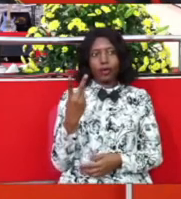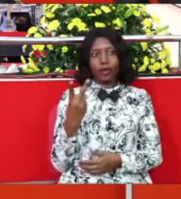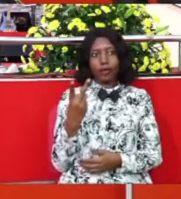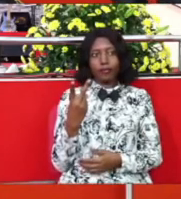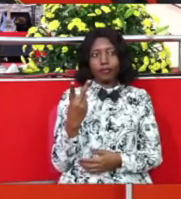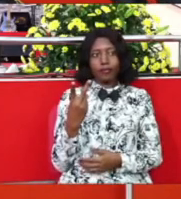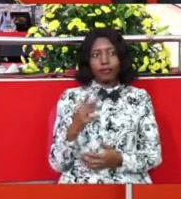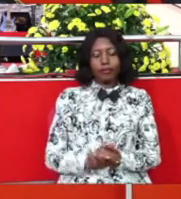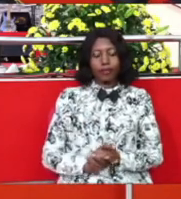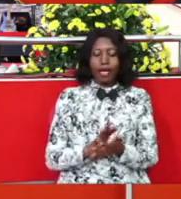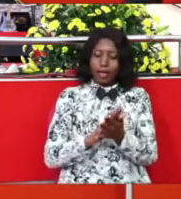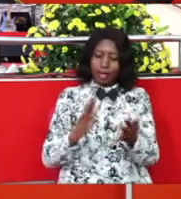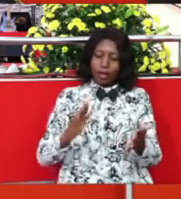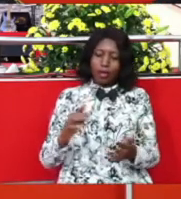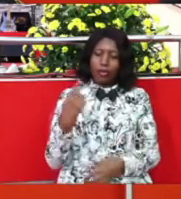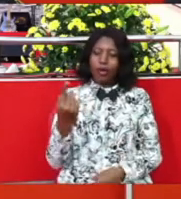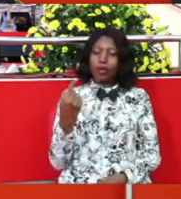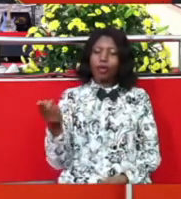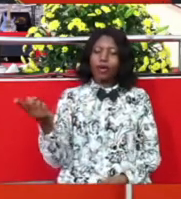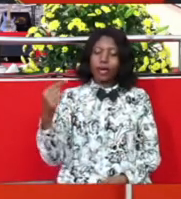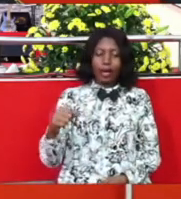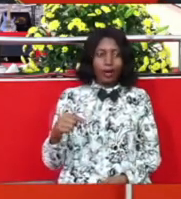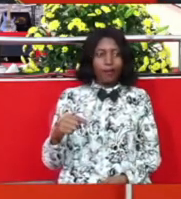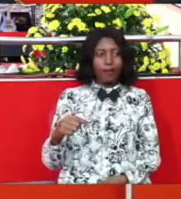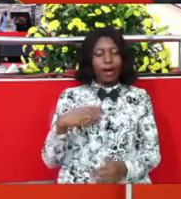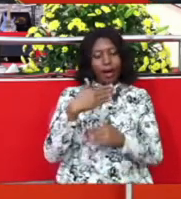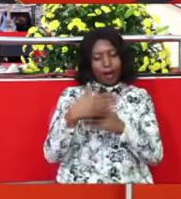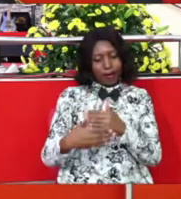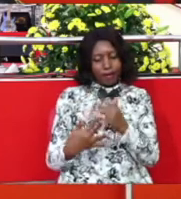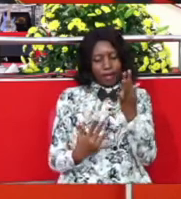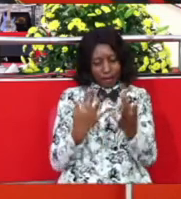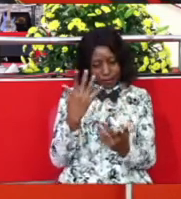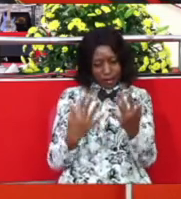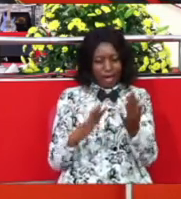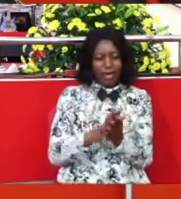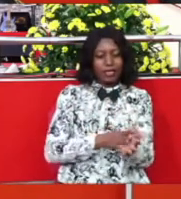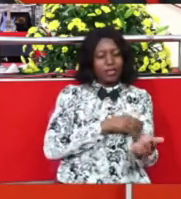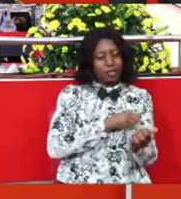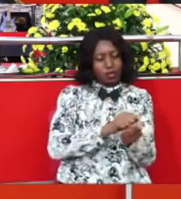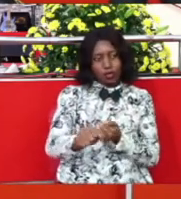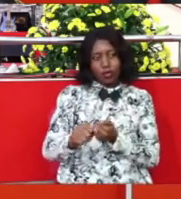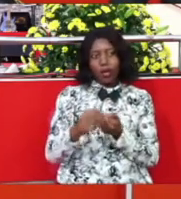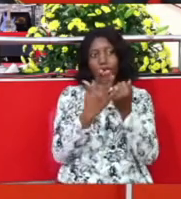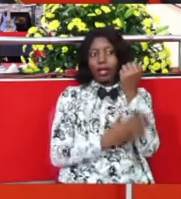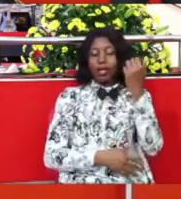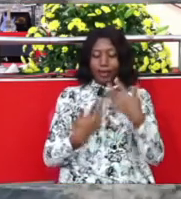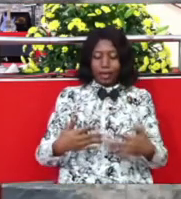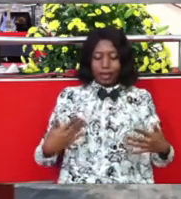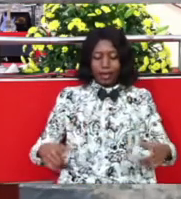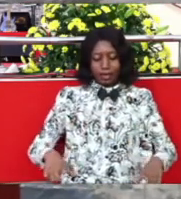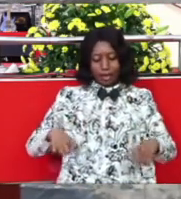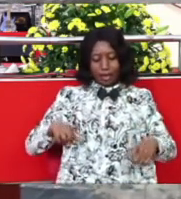issues in life. Aha, utukufu utakuja tu baada ya moto ule kuweza kuchoma zile vitu mambo yale katika maisha yetu. There are